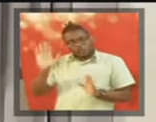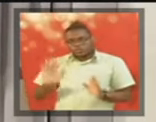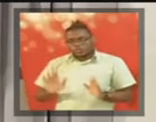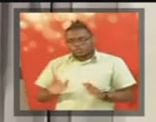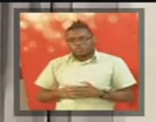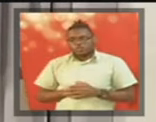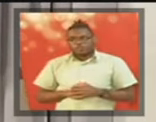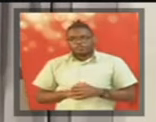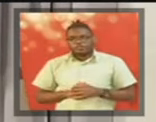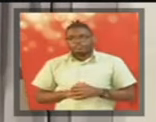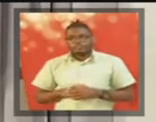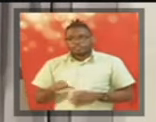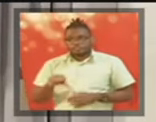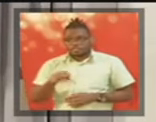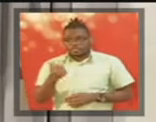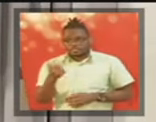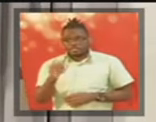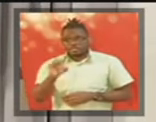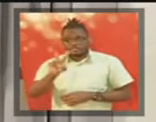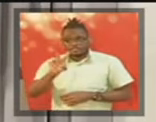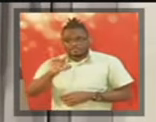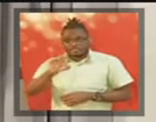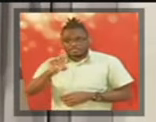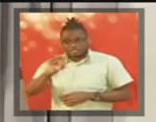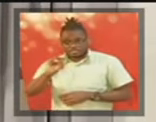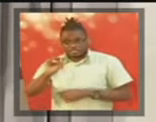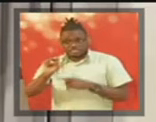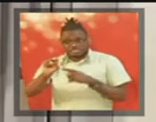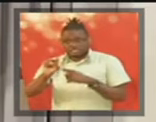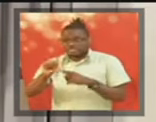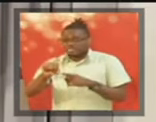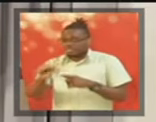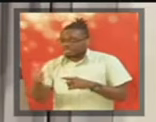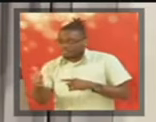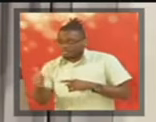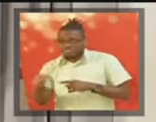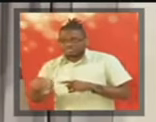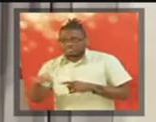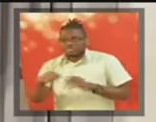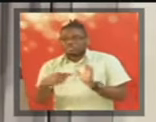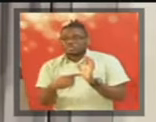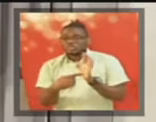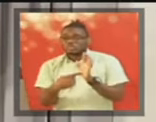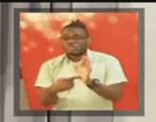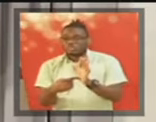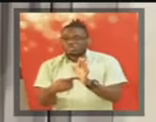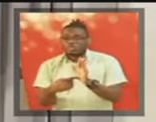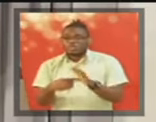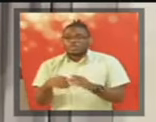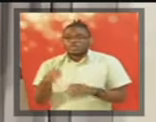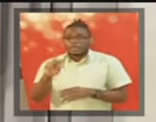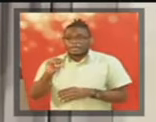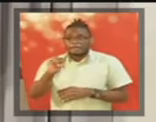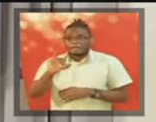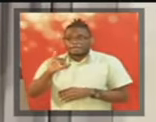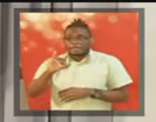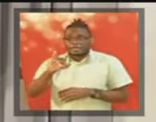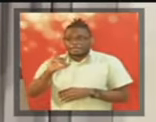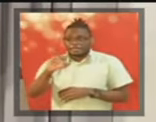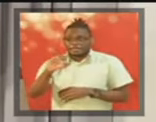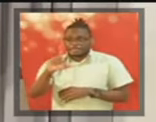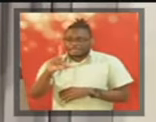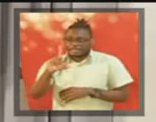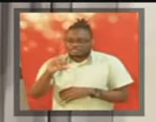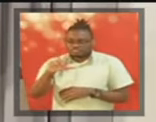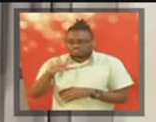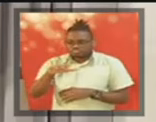Other coronaviruses exist where you find that the disease is milder and has been with us for many, many years, many, many seasons.